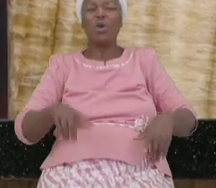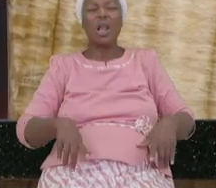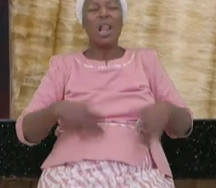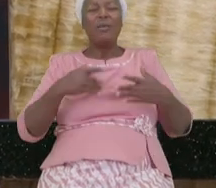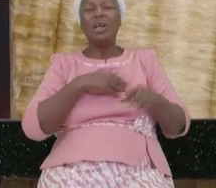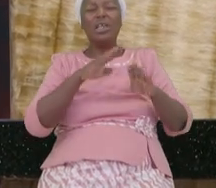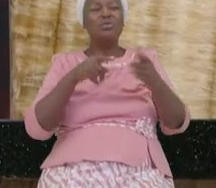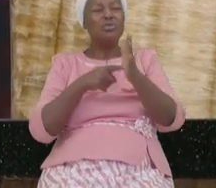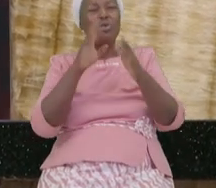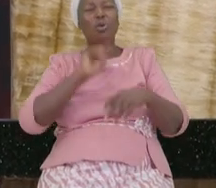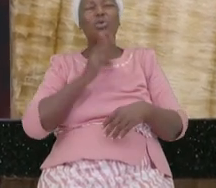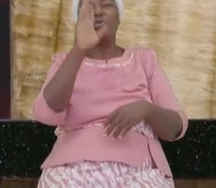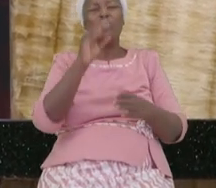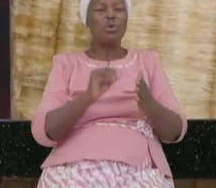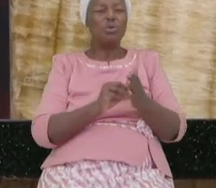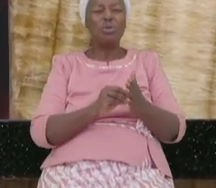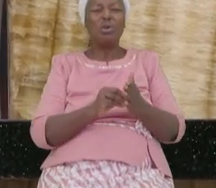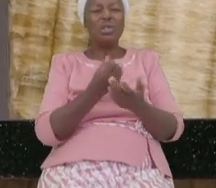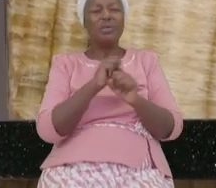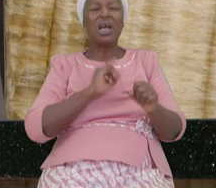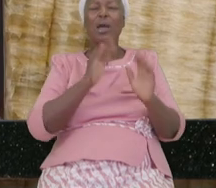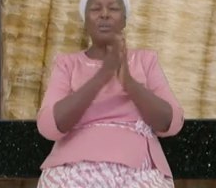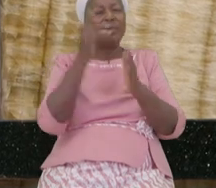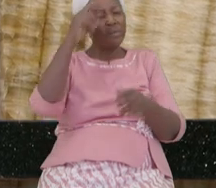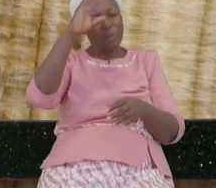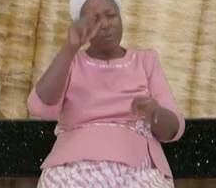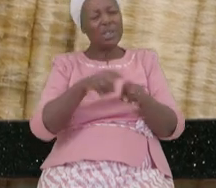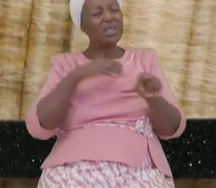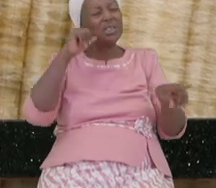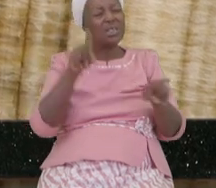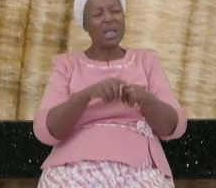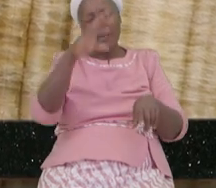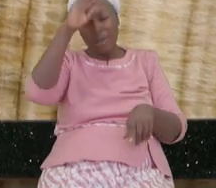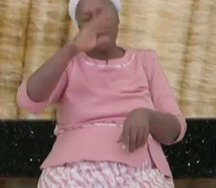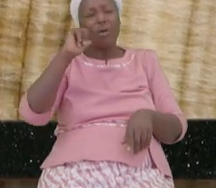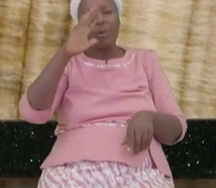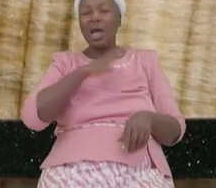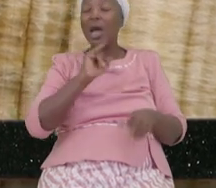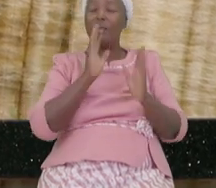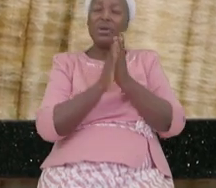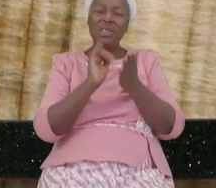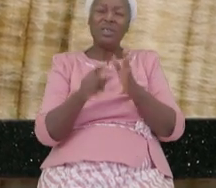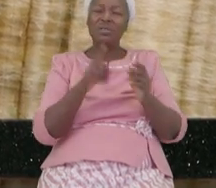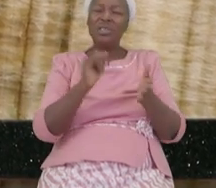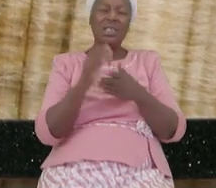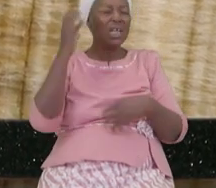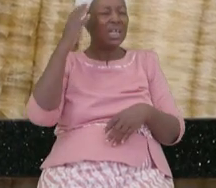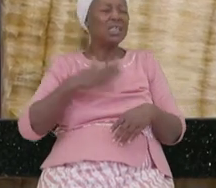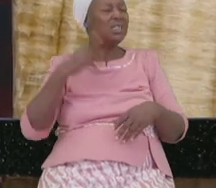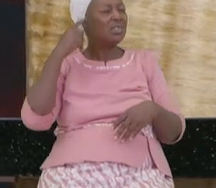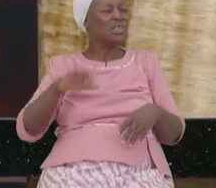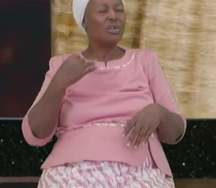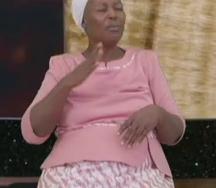your salvation. I pray for everyone, brothers and sisters, men and women. I pray those who are hearing the sound of my